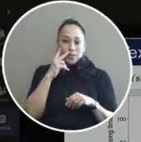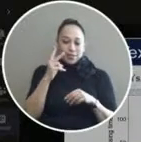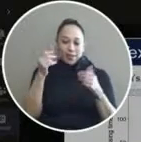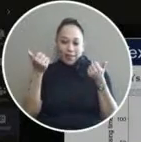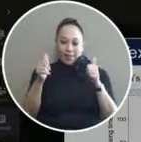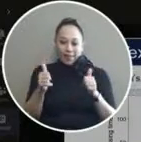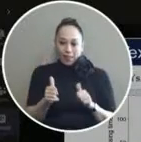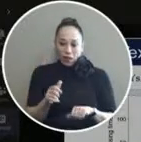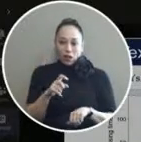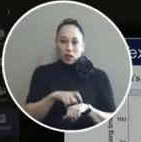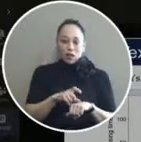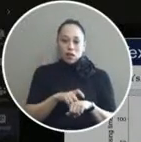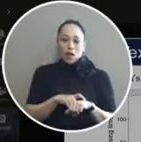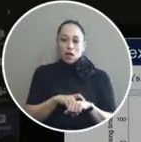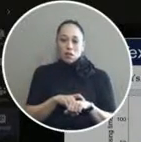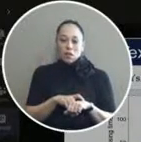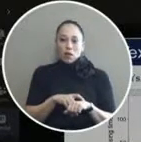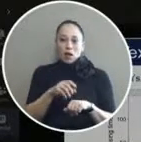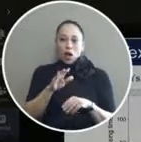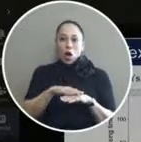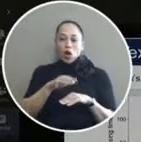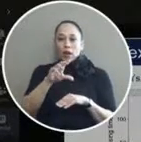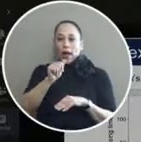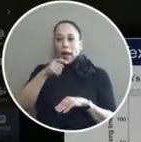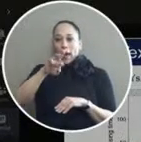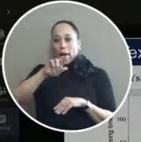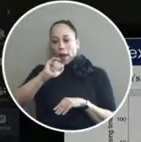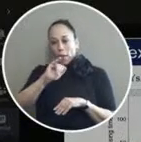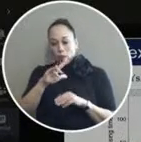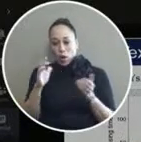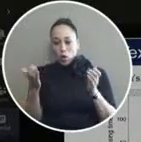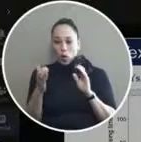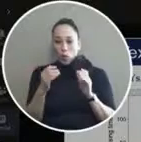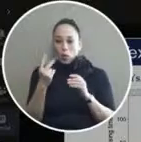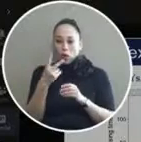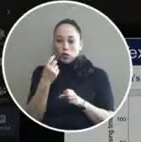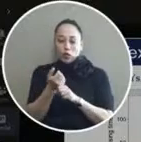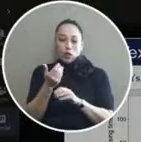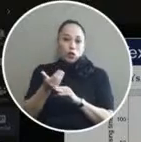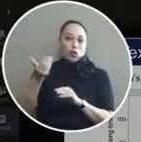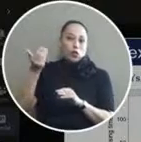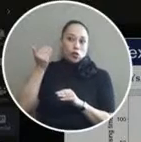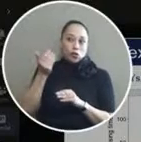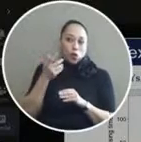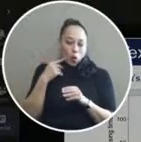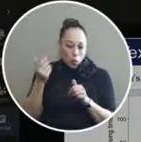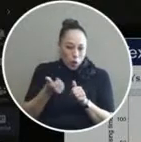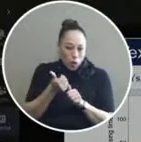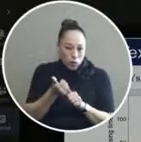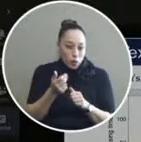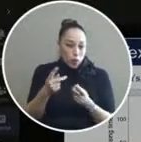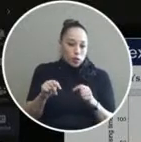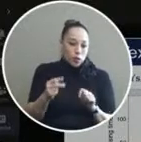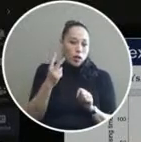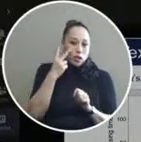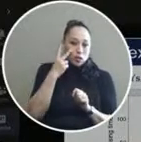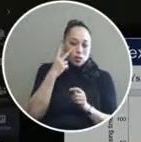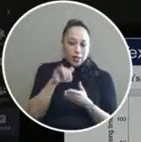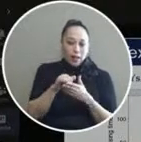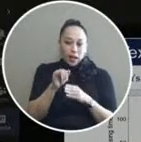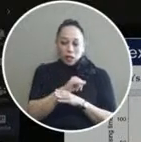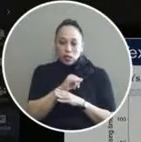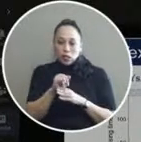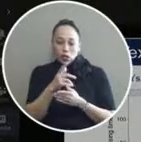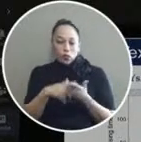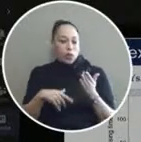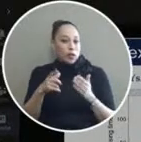wait times in April compared to the last 2 years. So we're tracking this. We've talked to CBP, we've talked to the industry to see whether or not